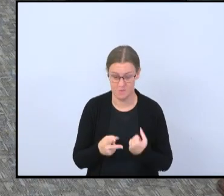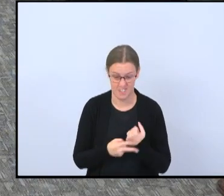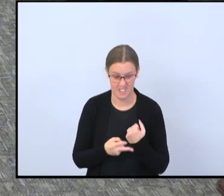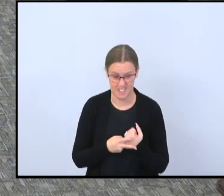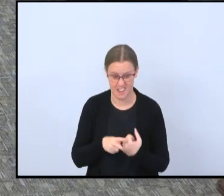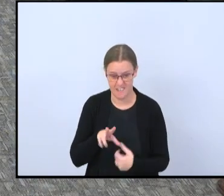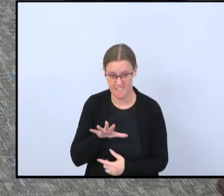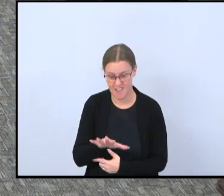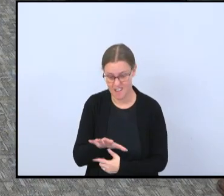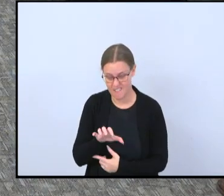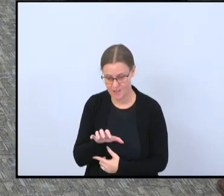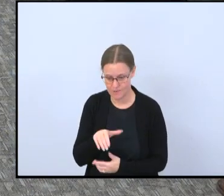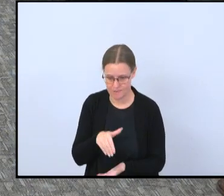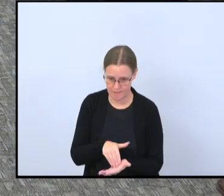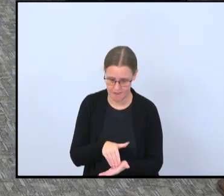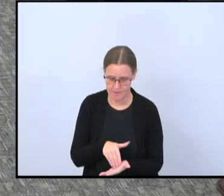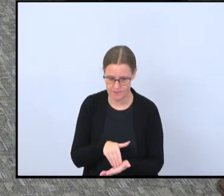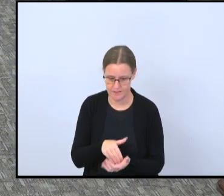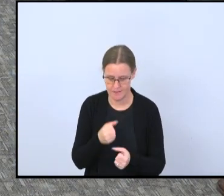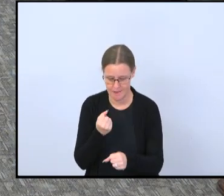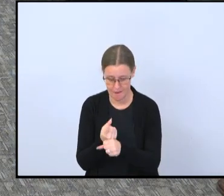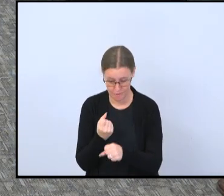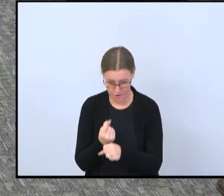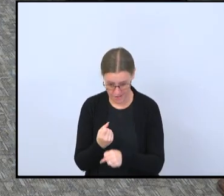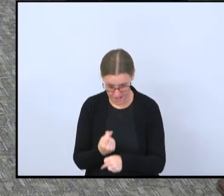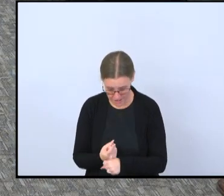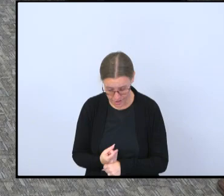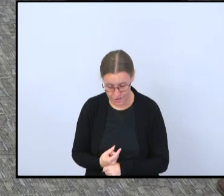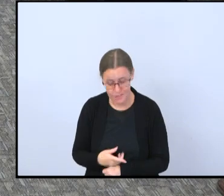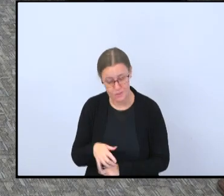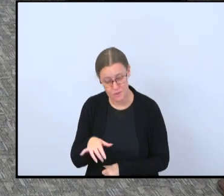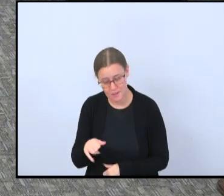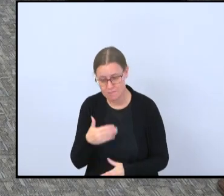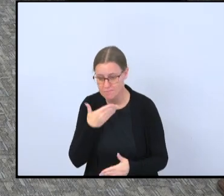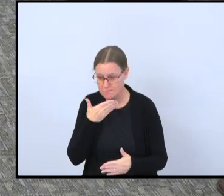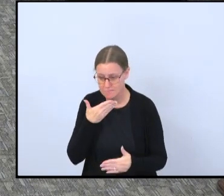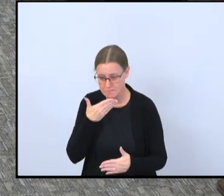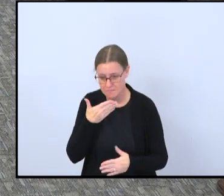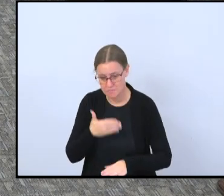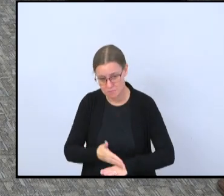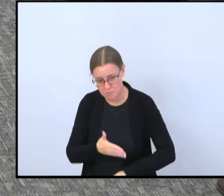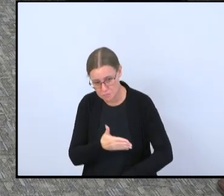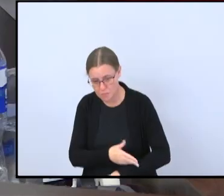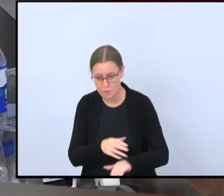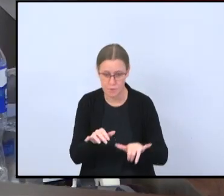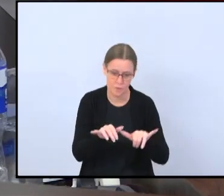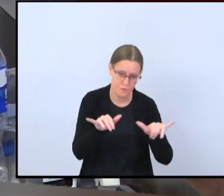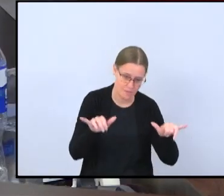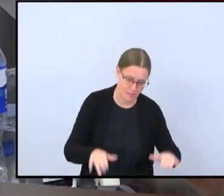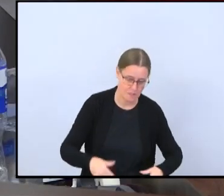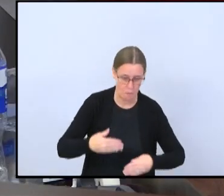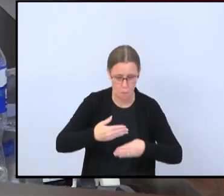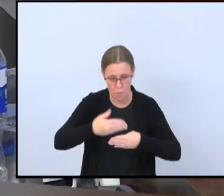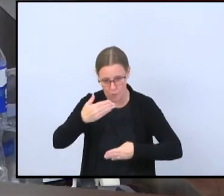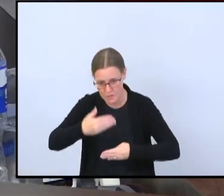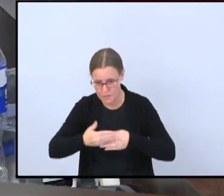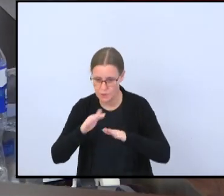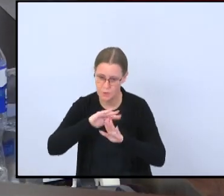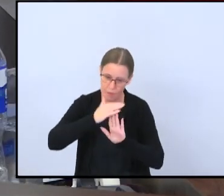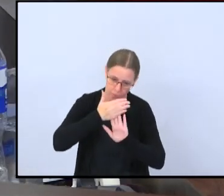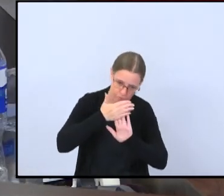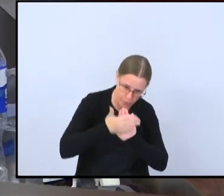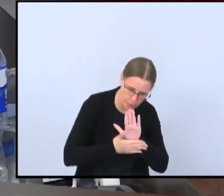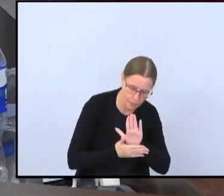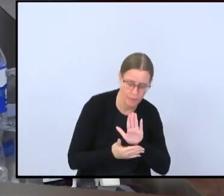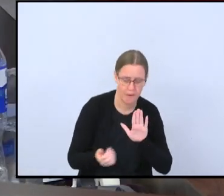that we're not repaying when it's done. So yes, we will have better systems. We will have windows with film. We will have lots of wonderful